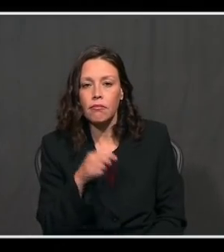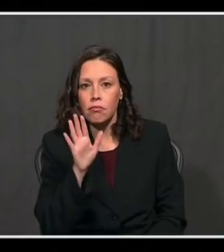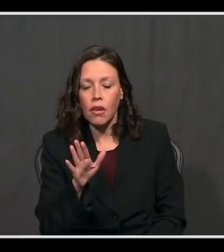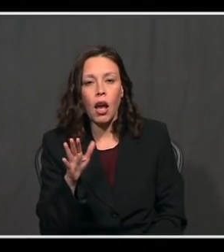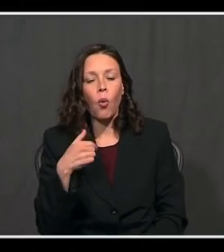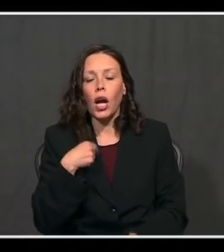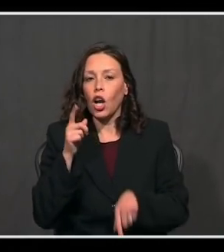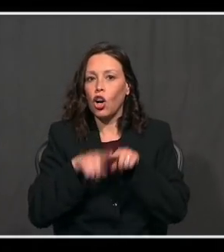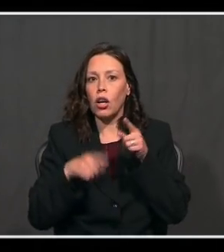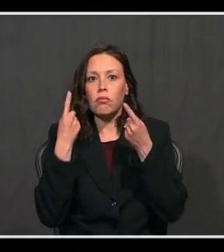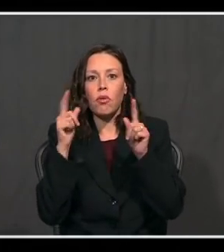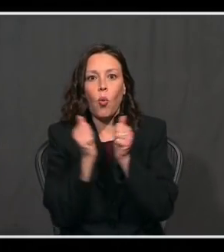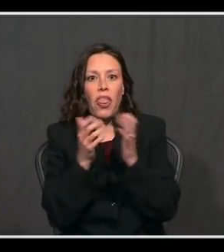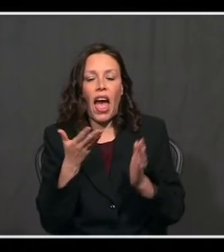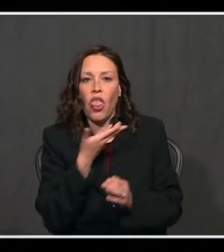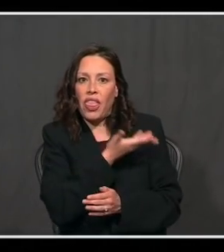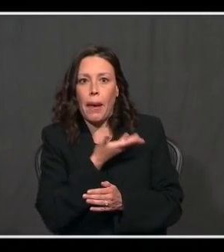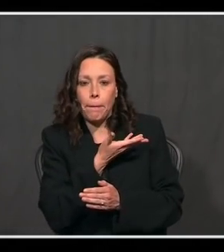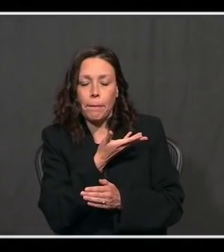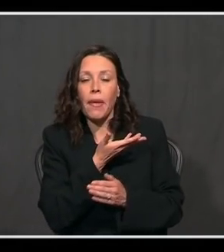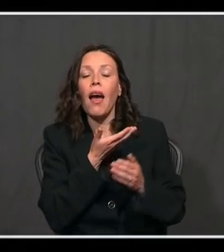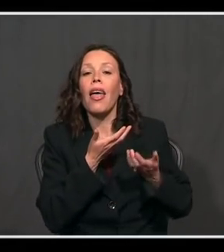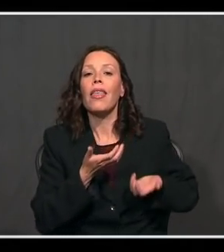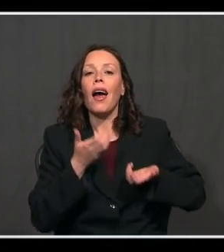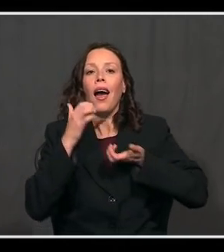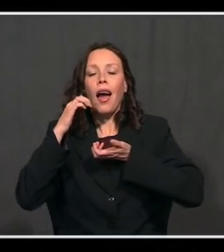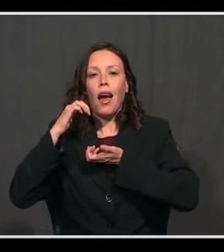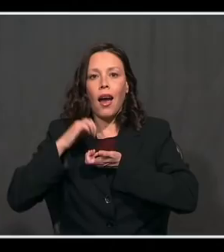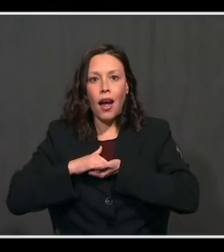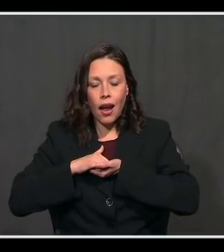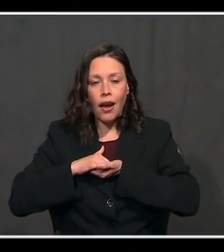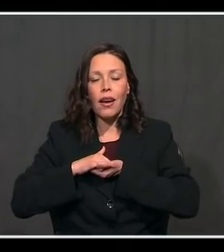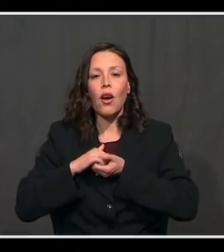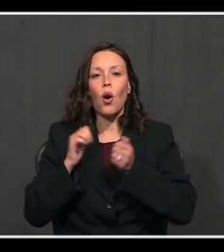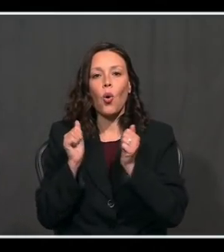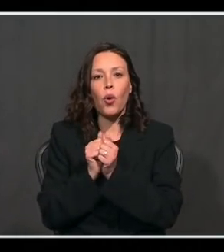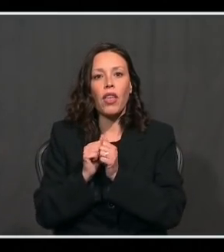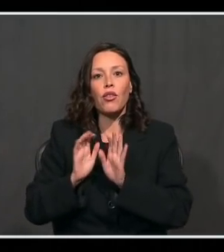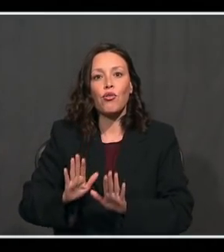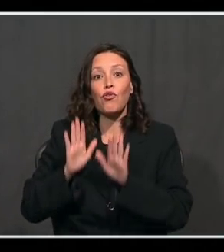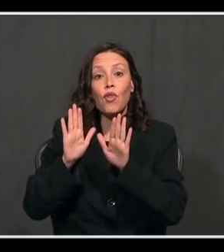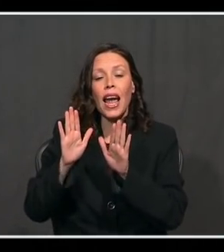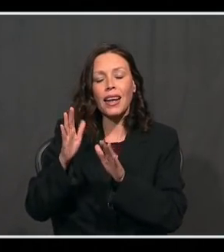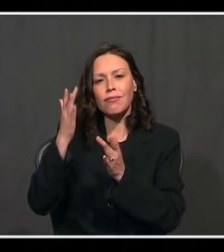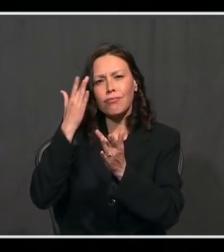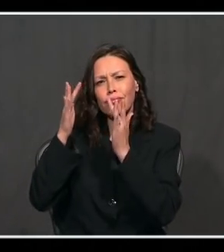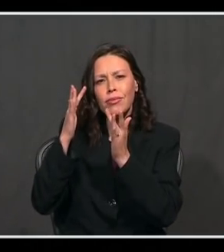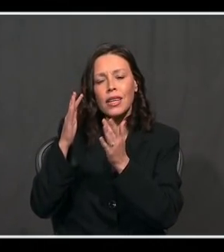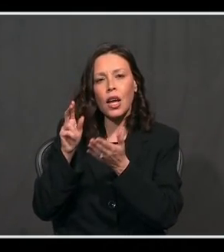couldn't do it without them. And then it has been contributed through great academia